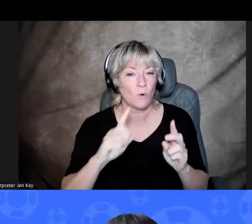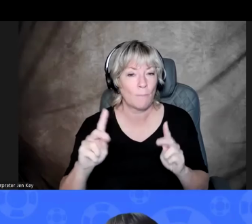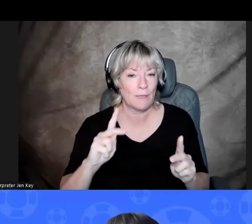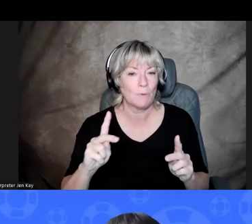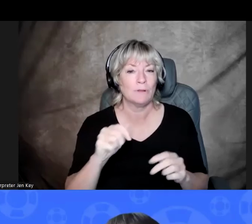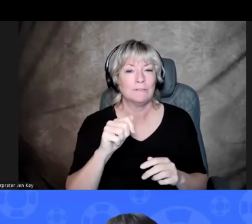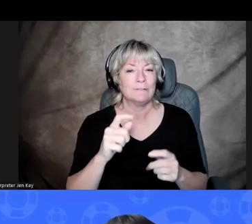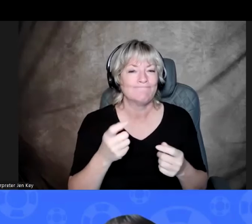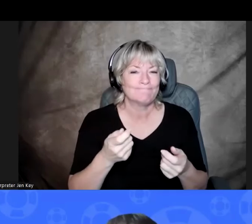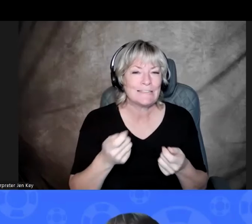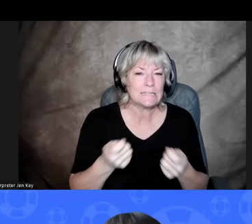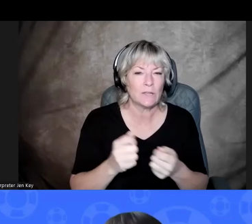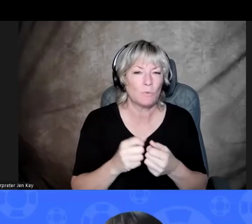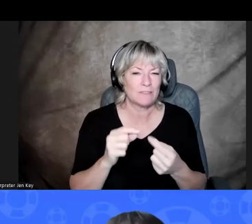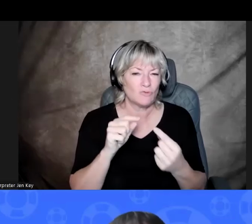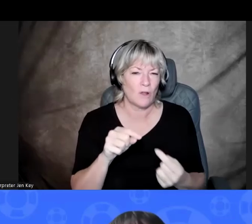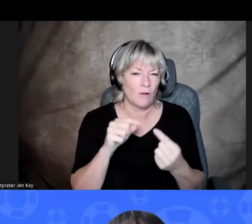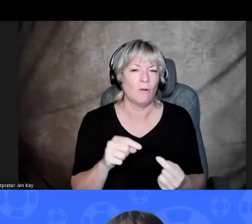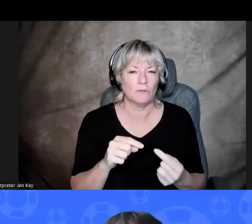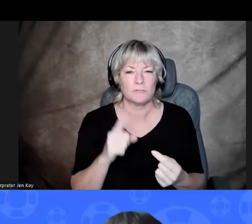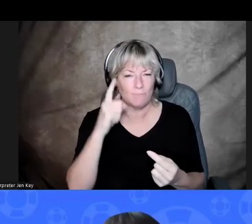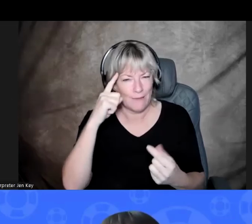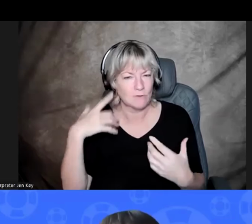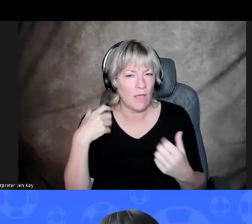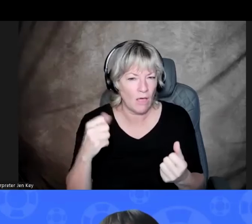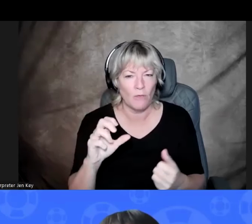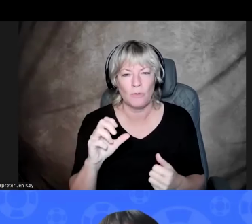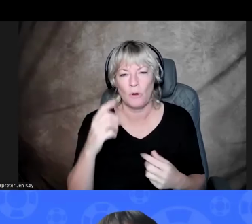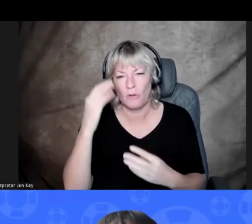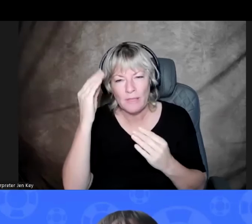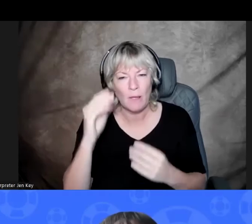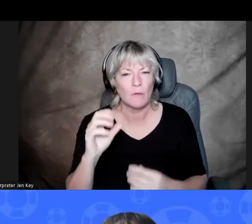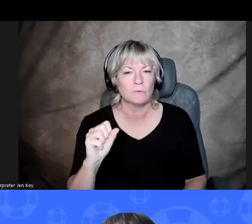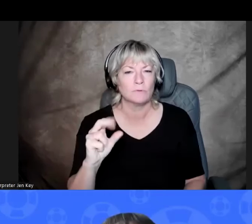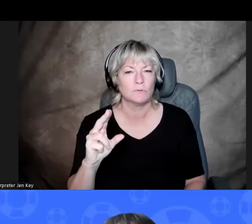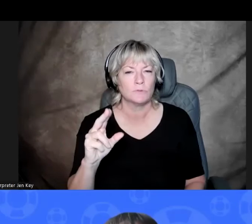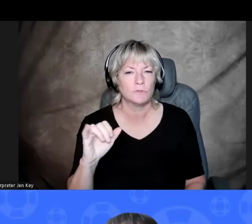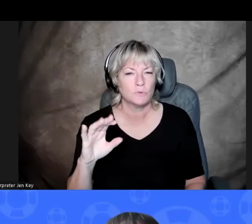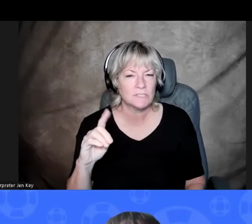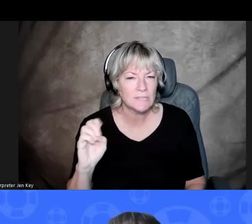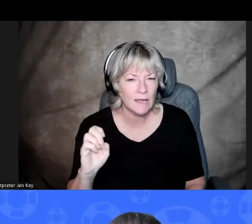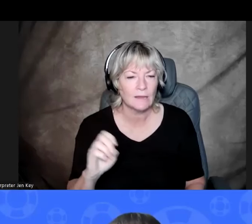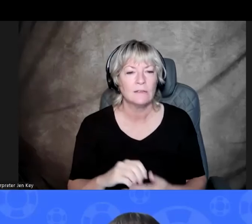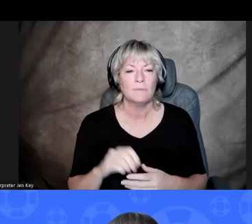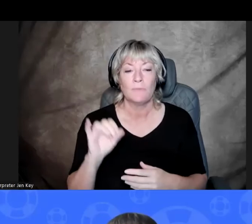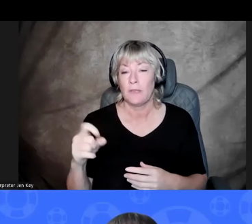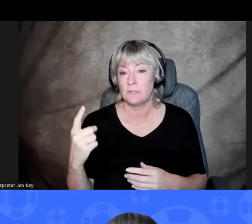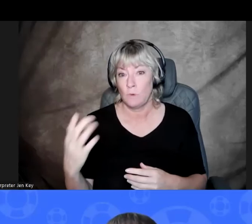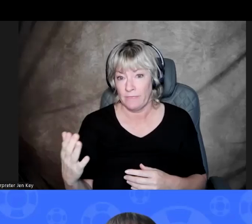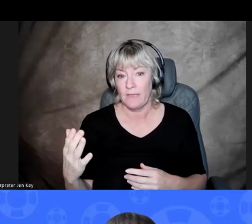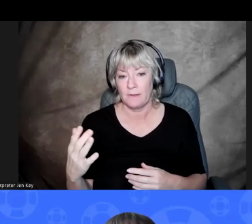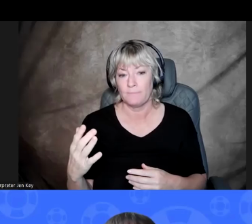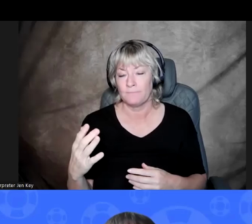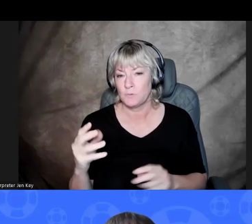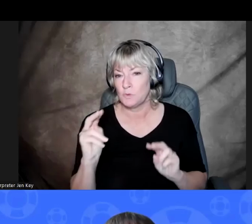severe struggling in terms of mental health or suicidal ideation. So that is one thing to keep an